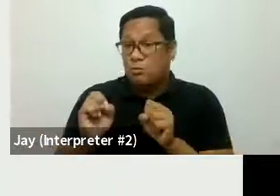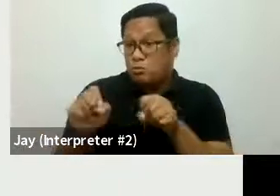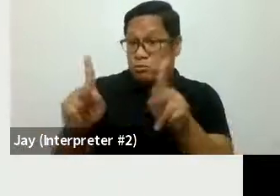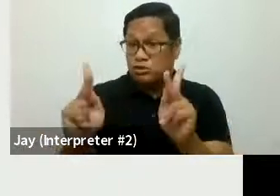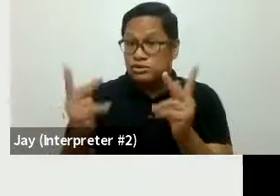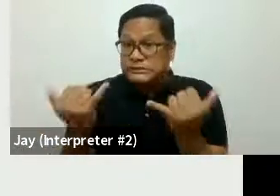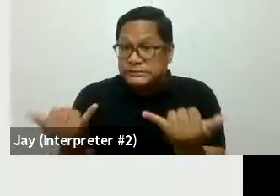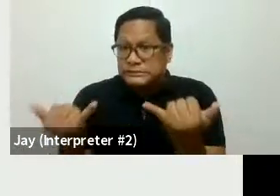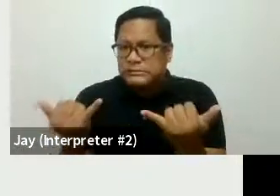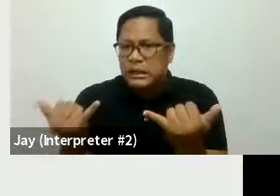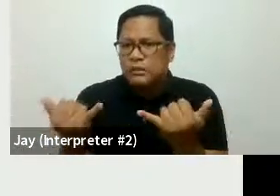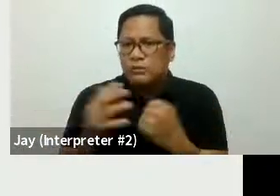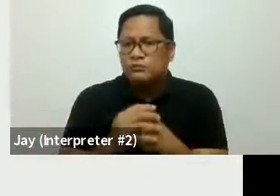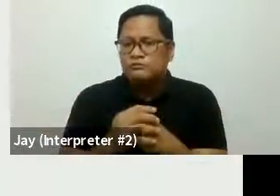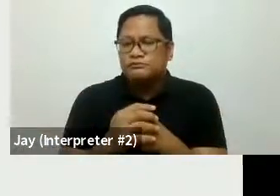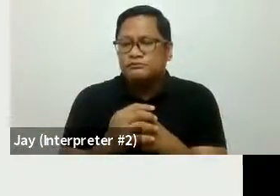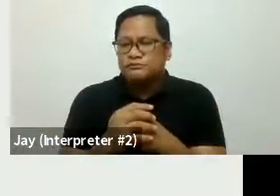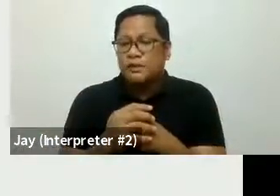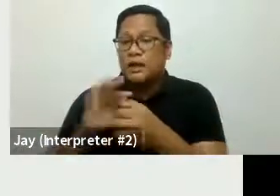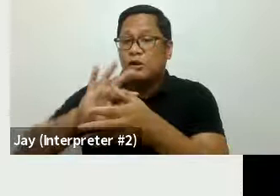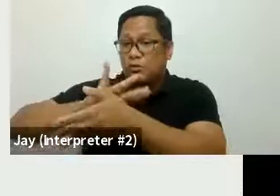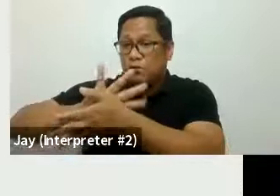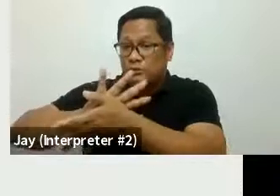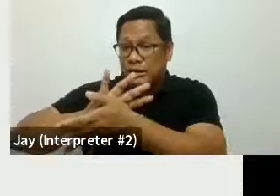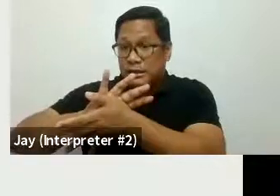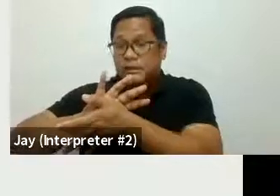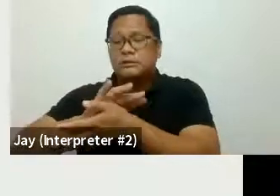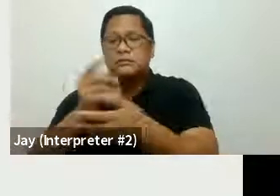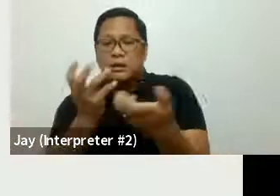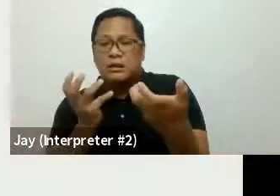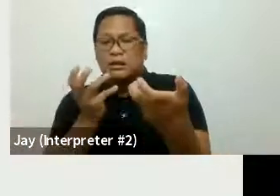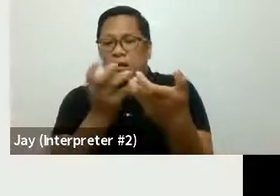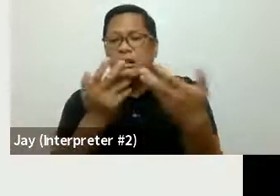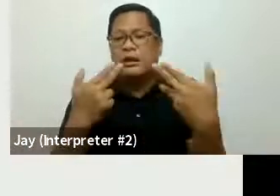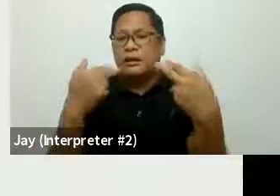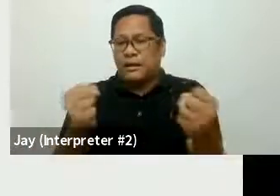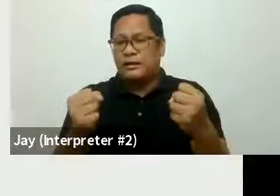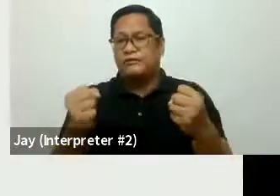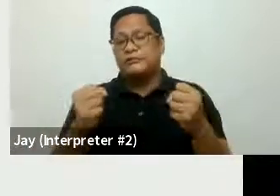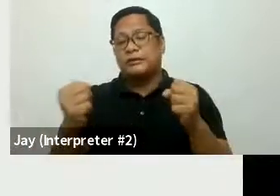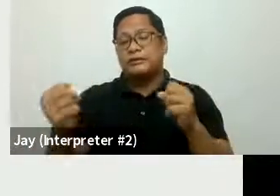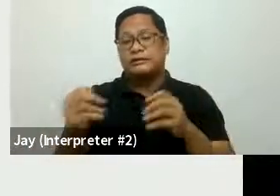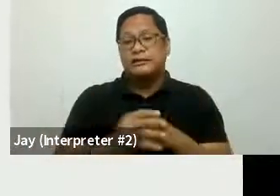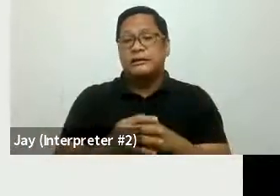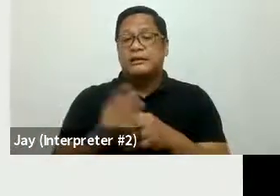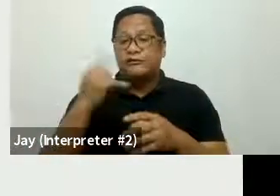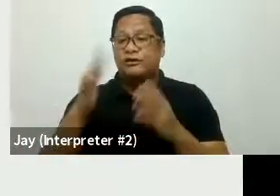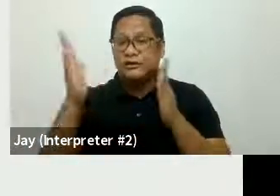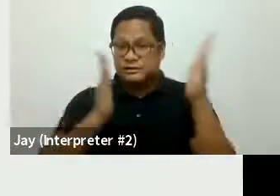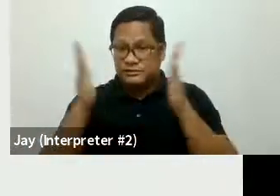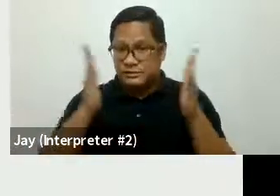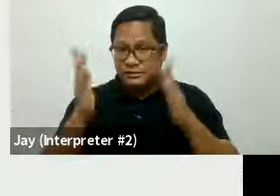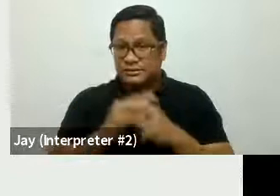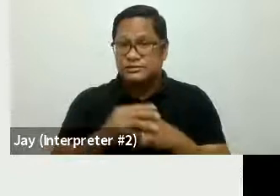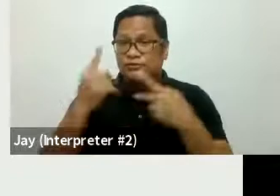seen are that first, COVID placed health at the forefront of the public agenda, not just the health agenda. And so